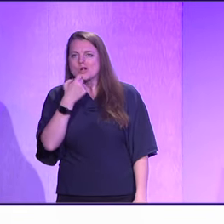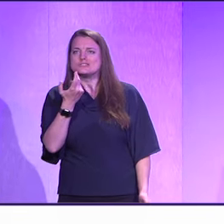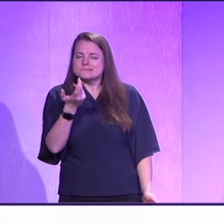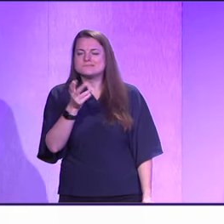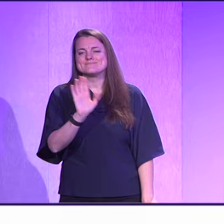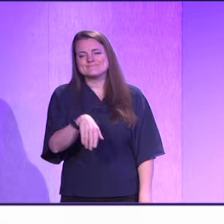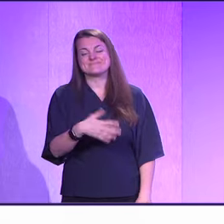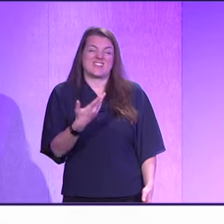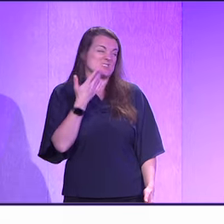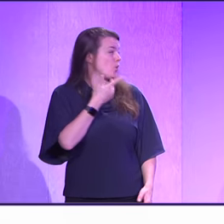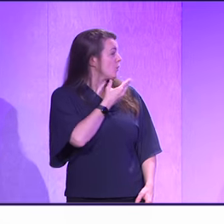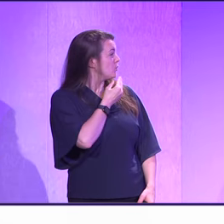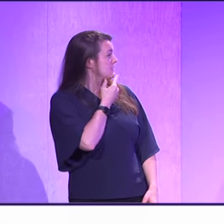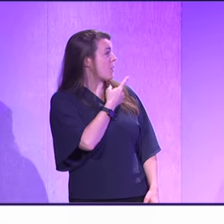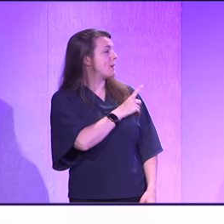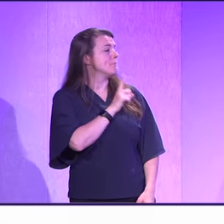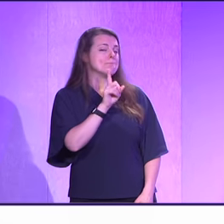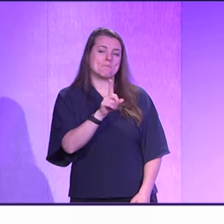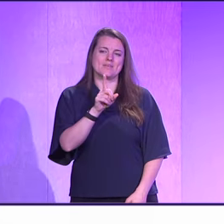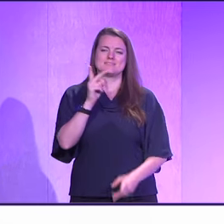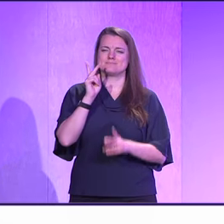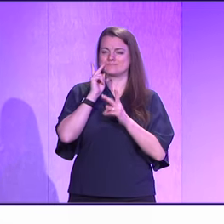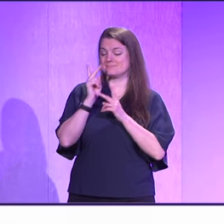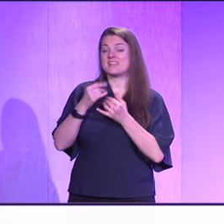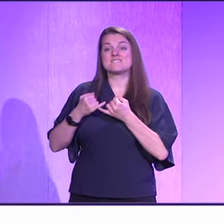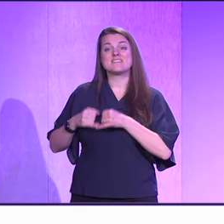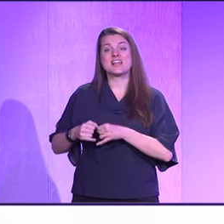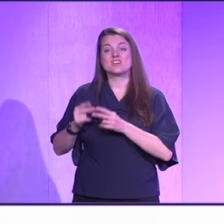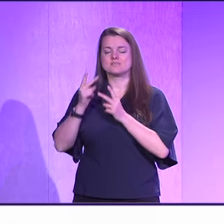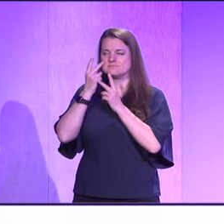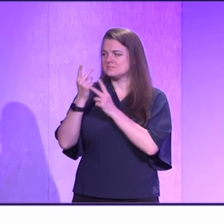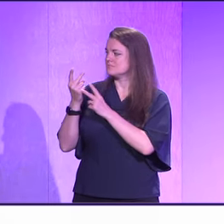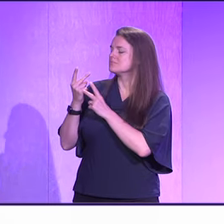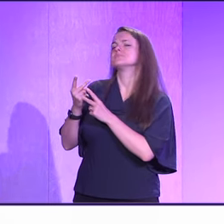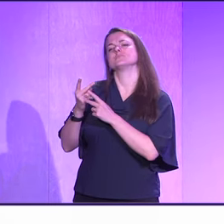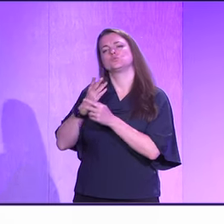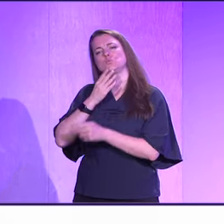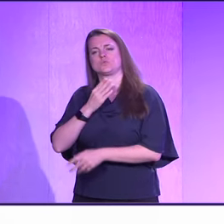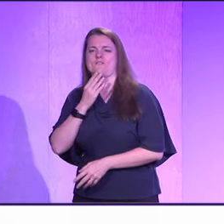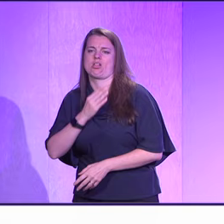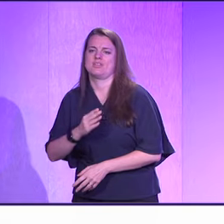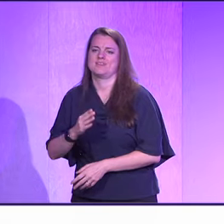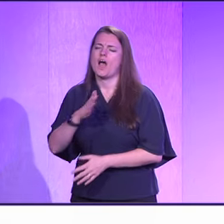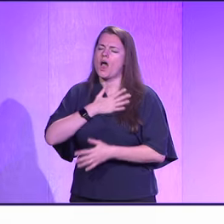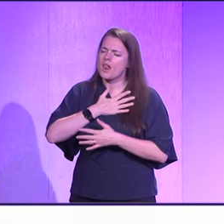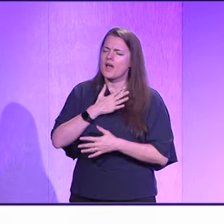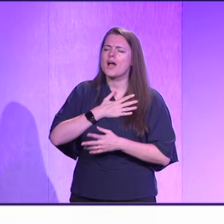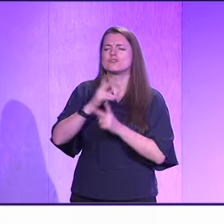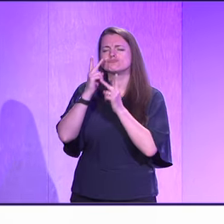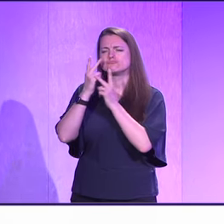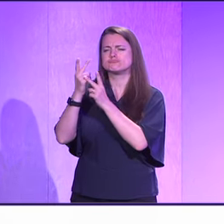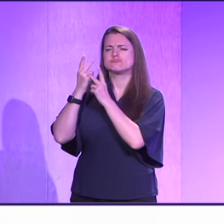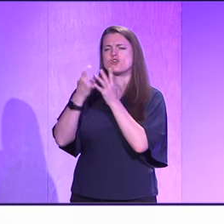useful this is, but I think it's important to reflect on your failures. I'm a big fan of retrospectives and retrospectives being done